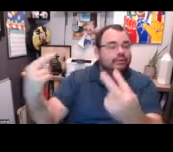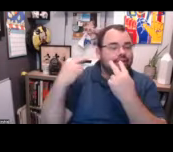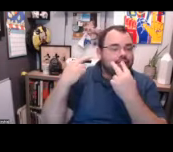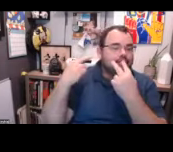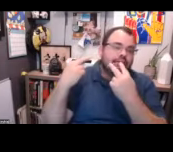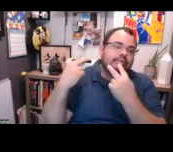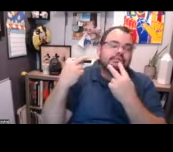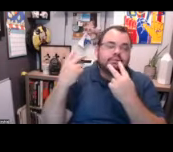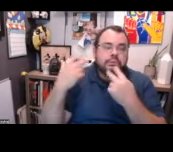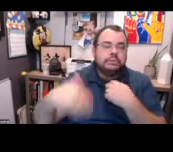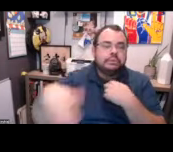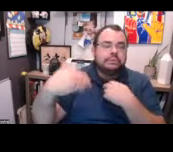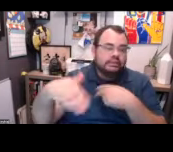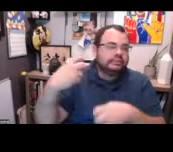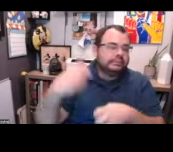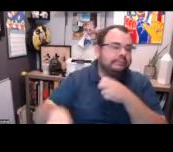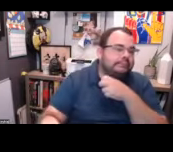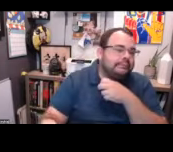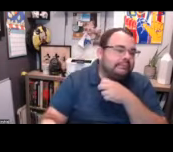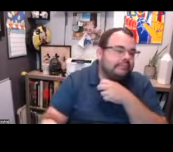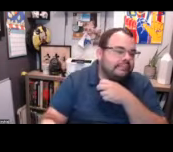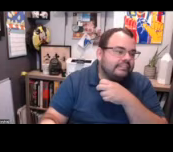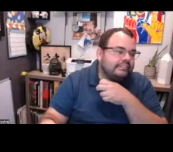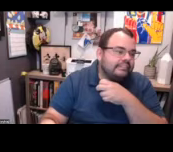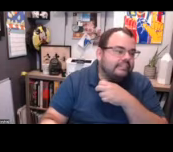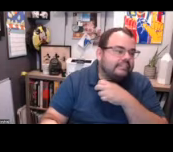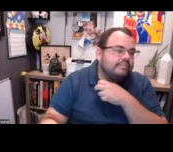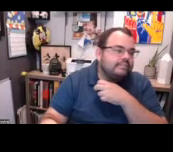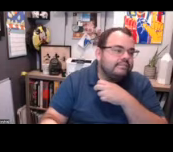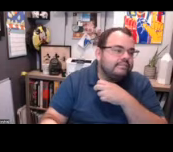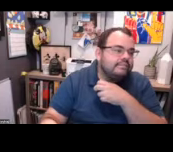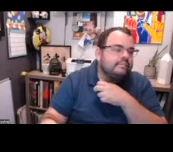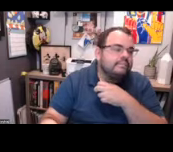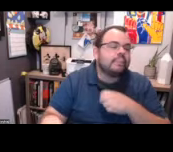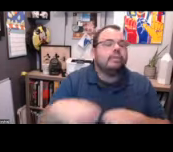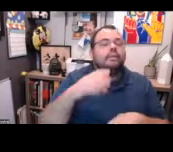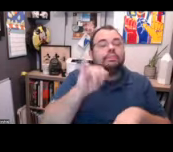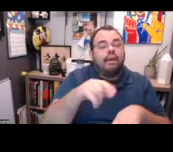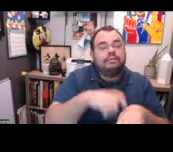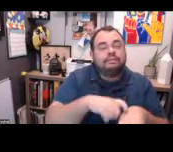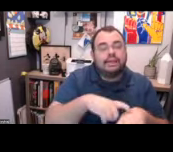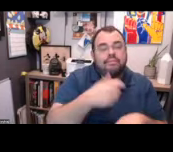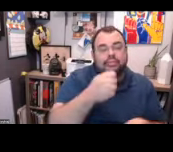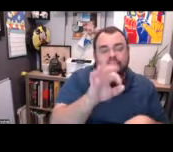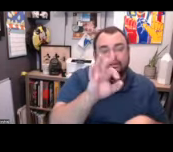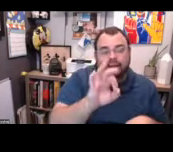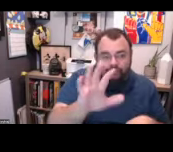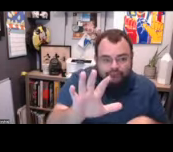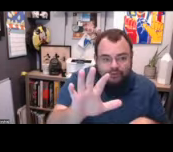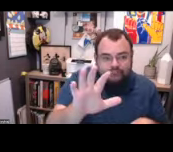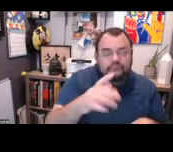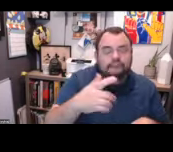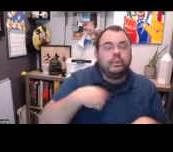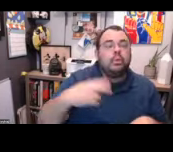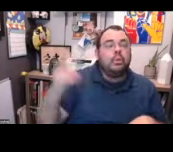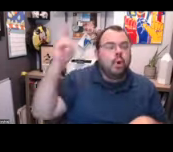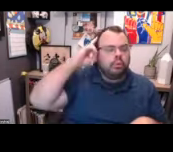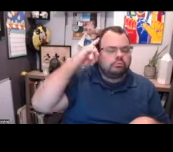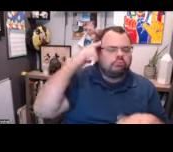the deaf community looks at me in a way that's tough. At that time